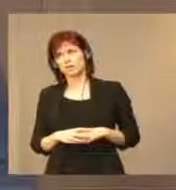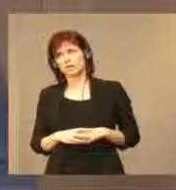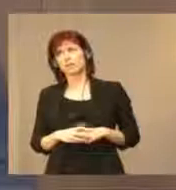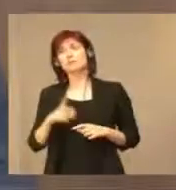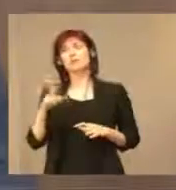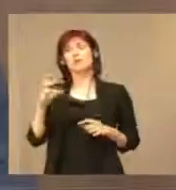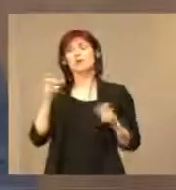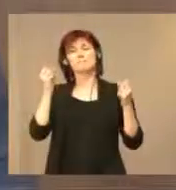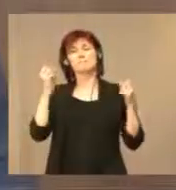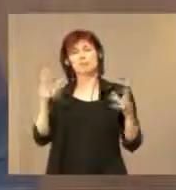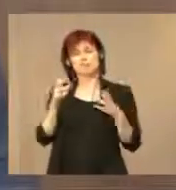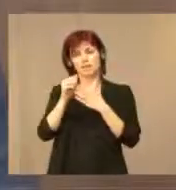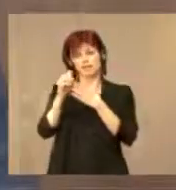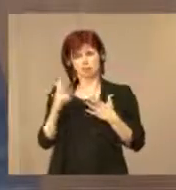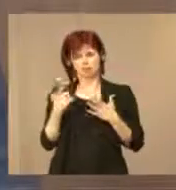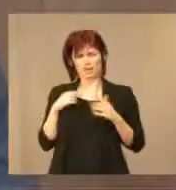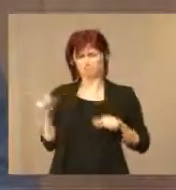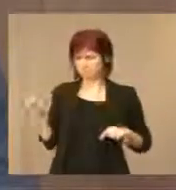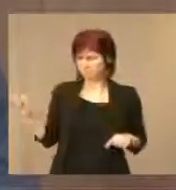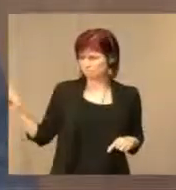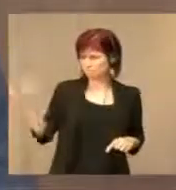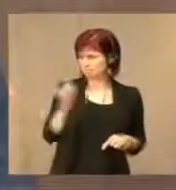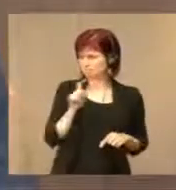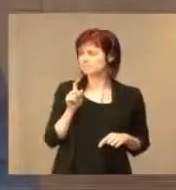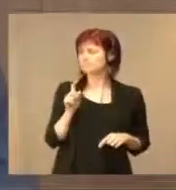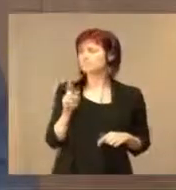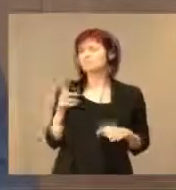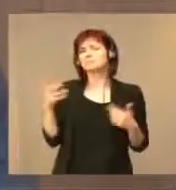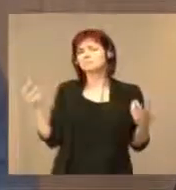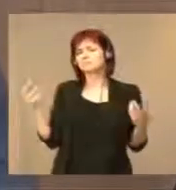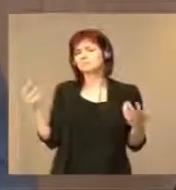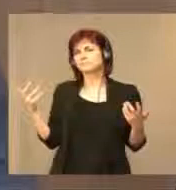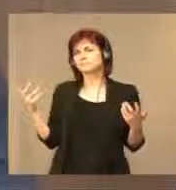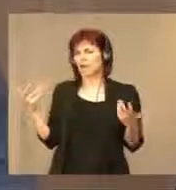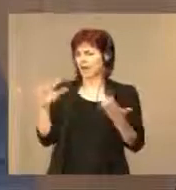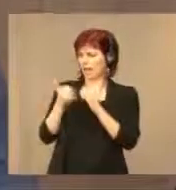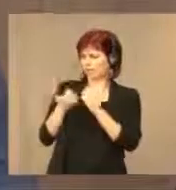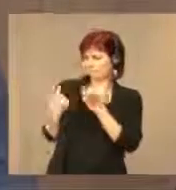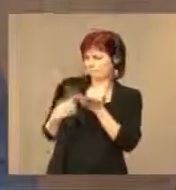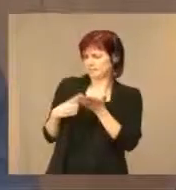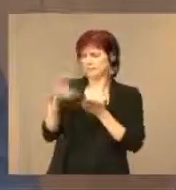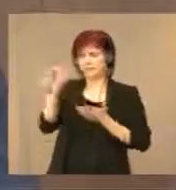other leaders to take stock of what the discussion will be about as we move forward.